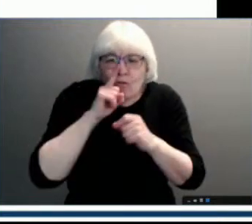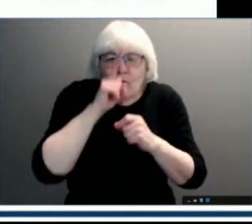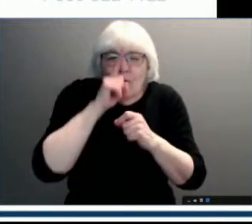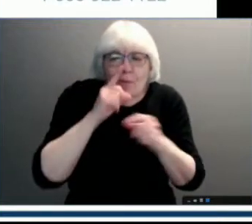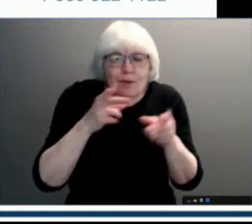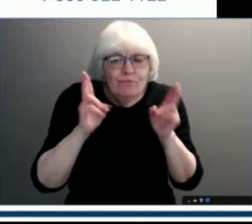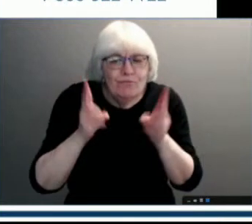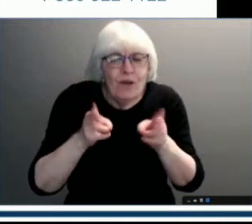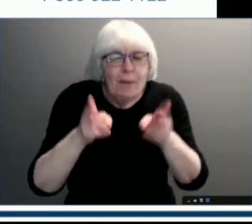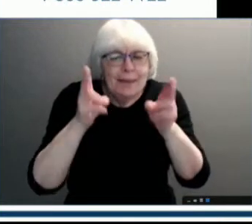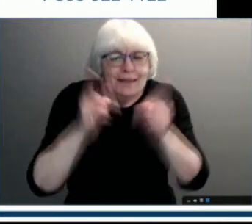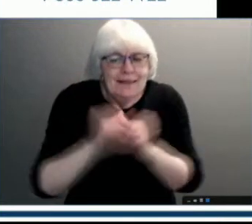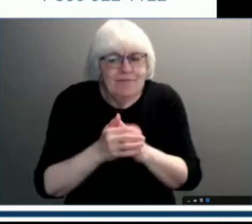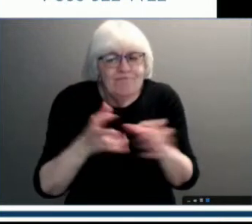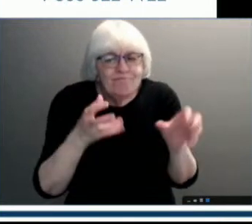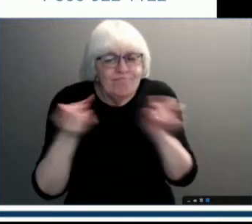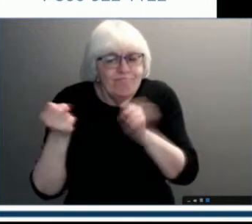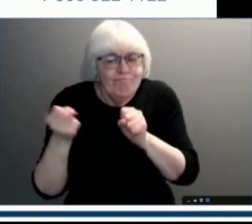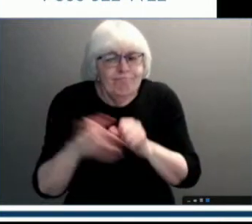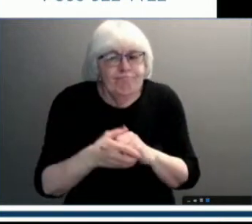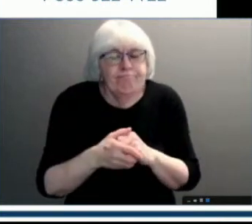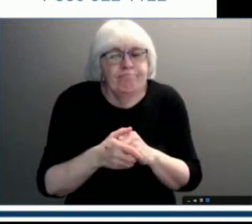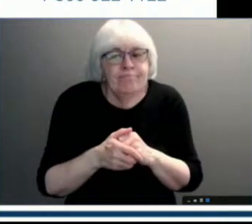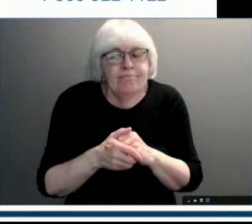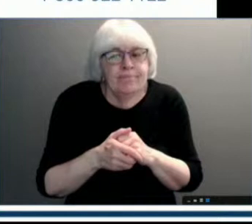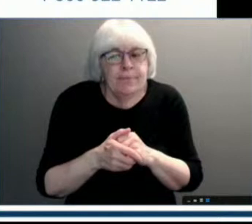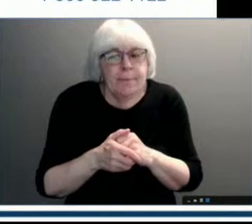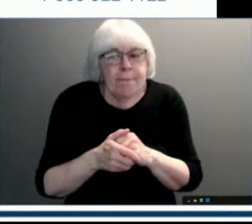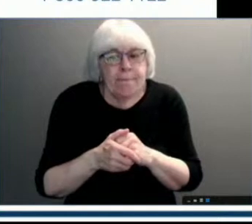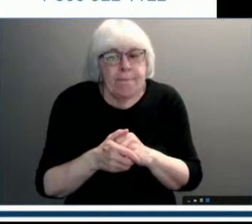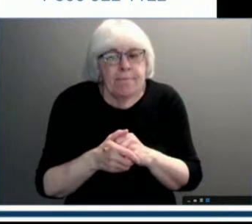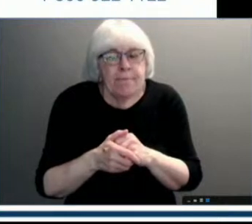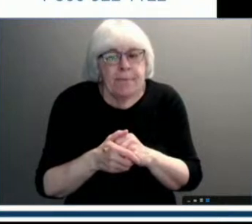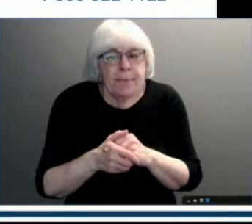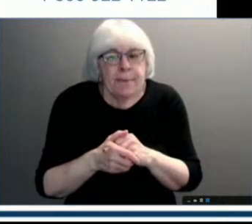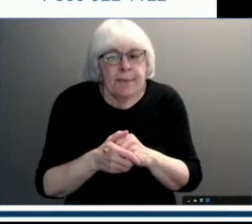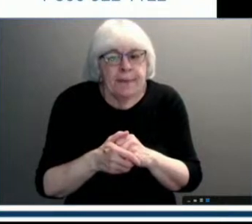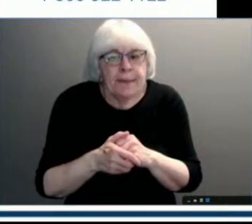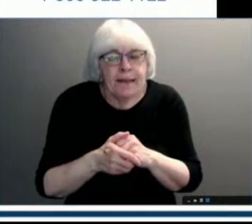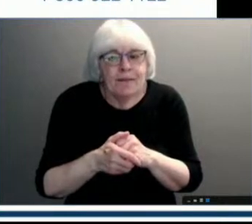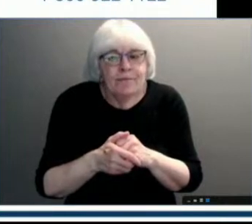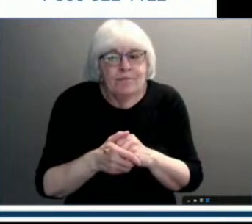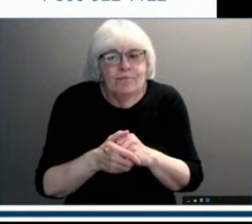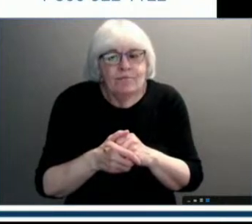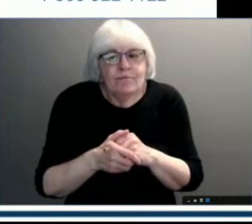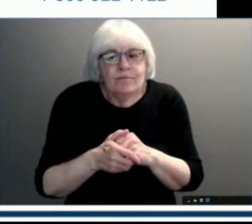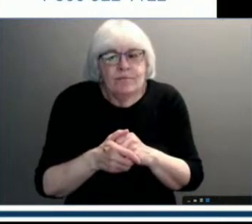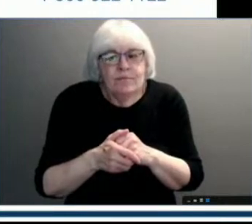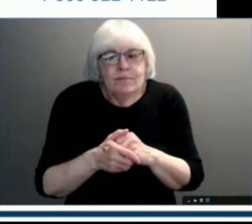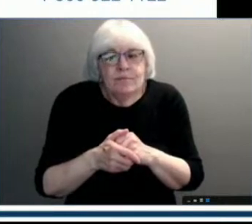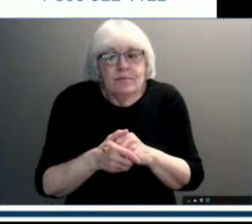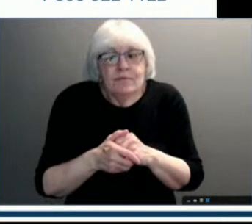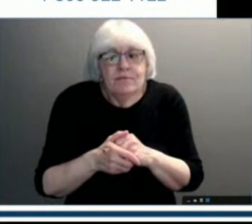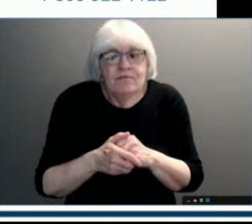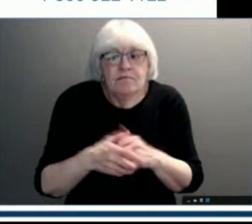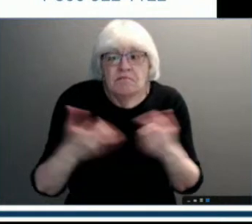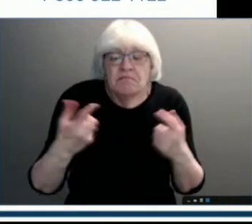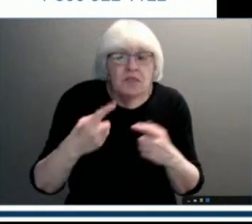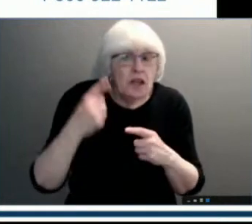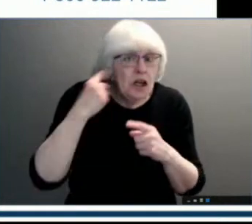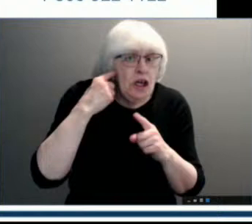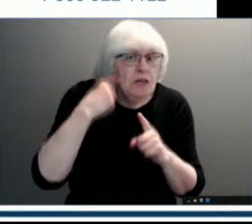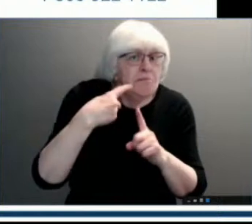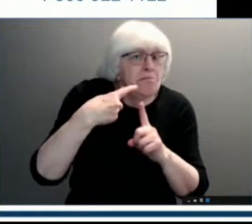contacted me about the security of emailing rapid test results. They say that violates all sorts of privacy